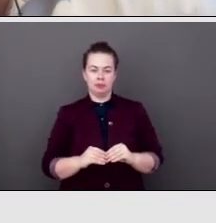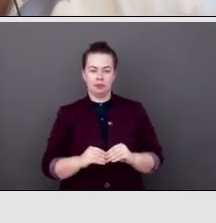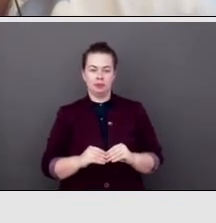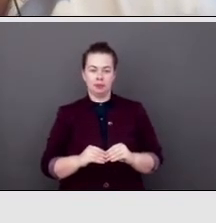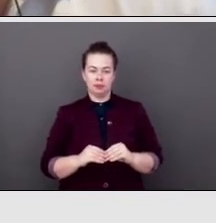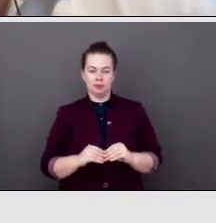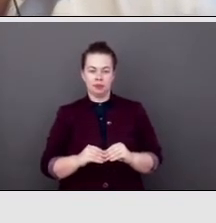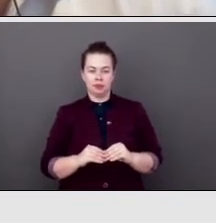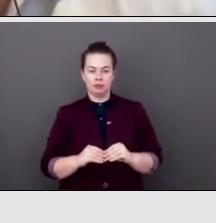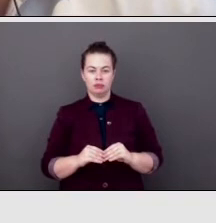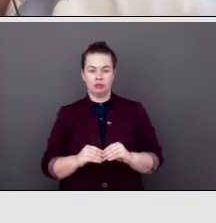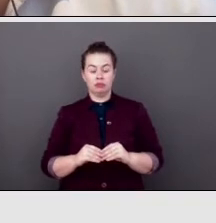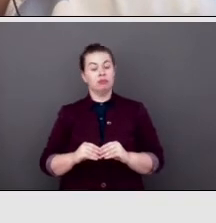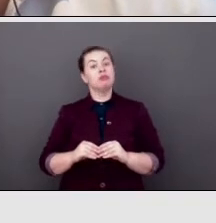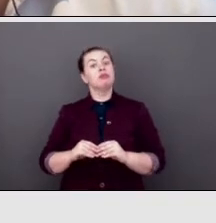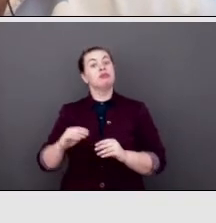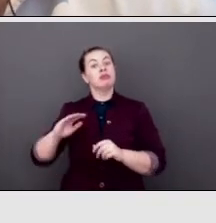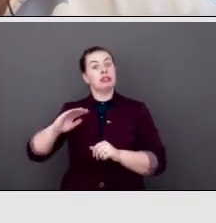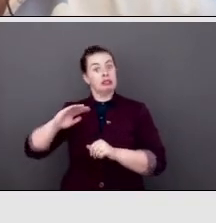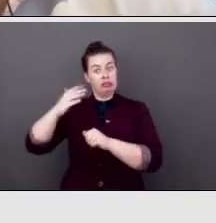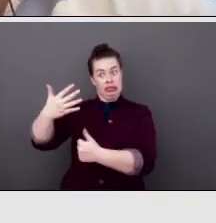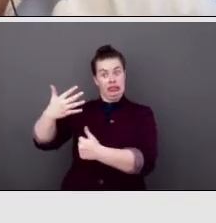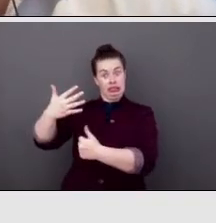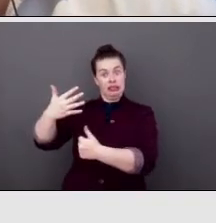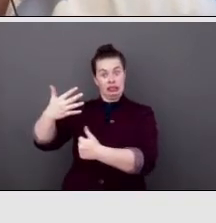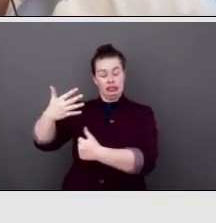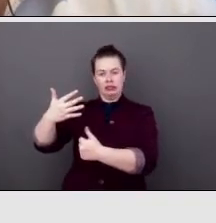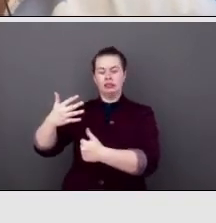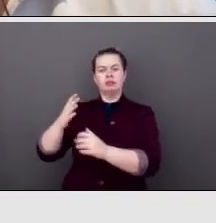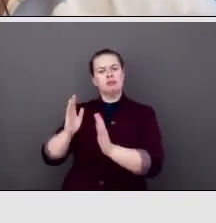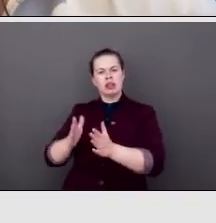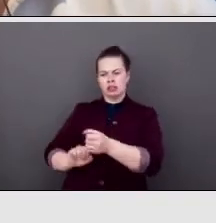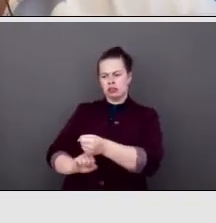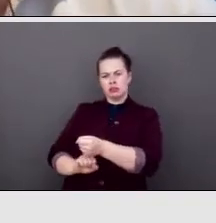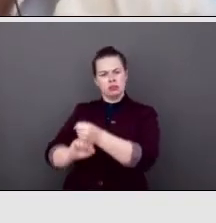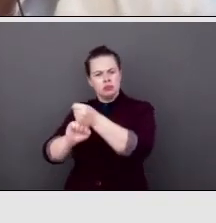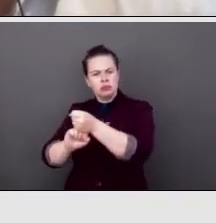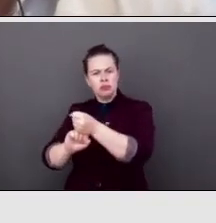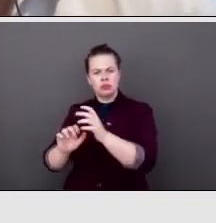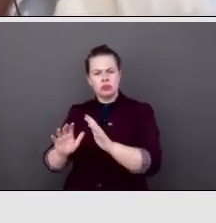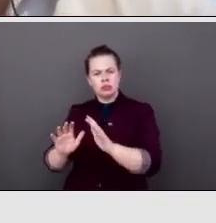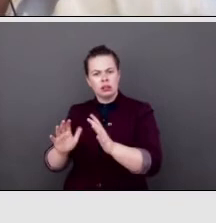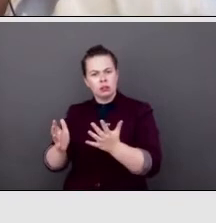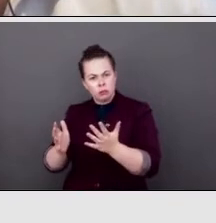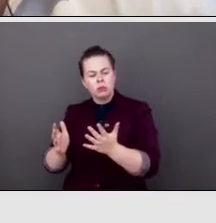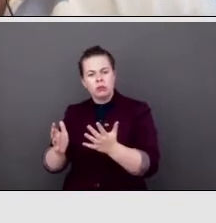In order to support the refined interoperability framework, the European Commission in 2015